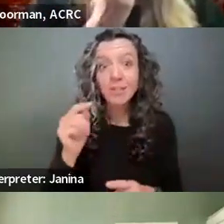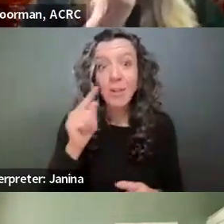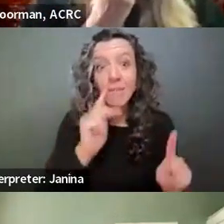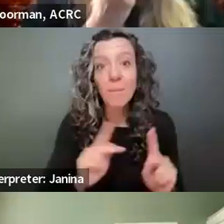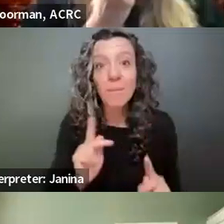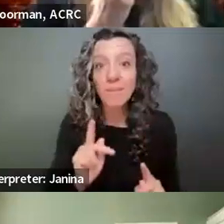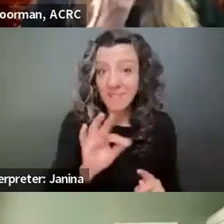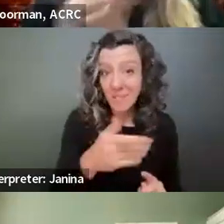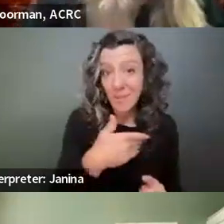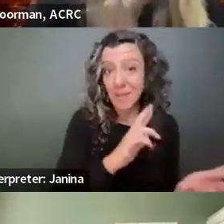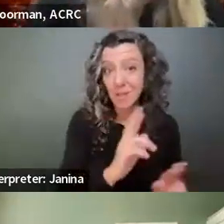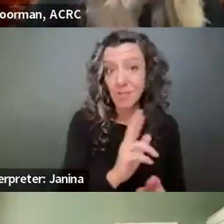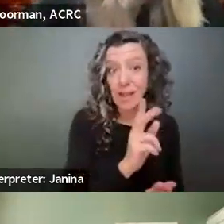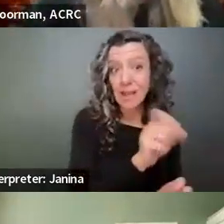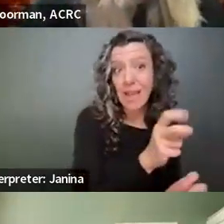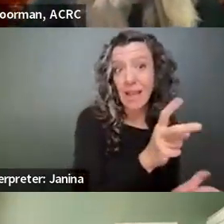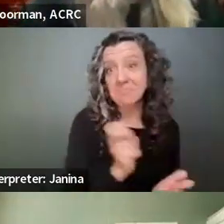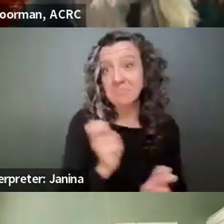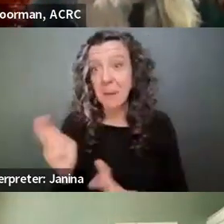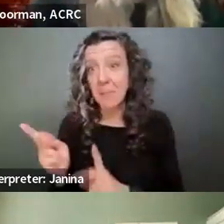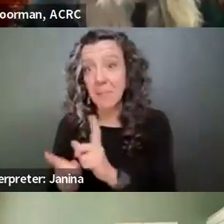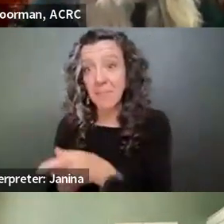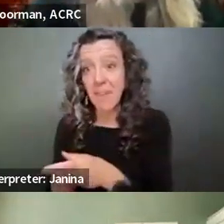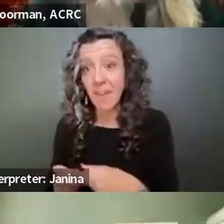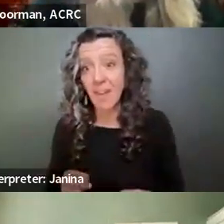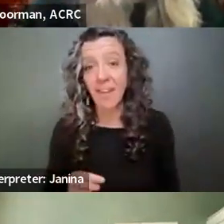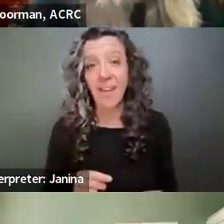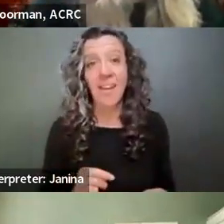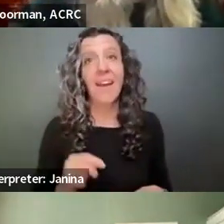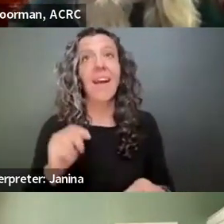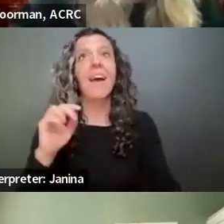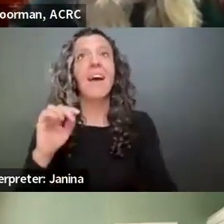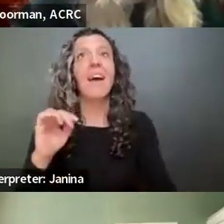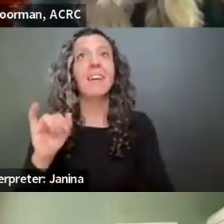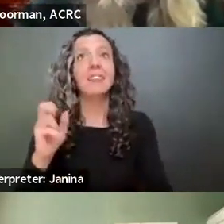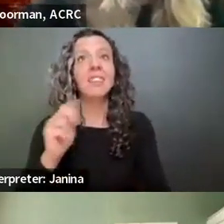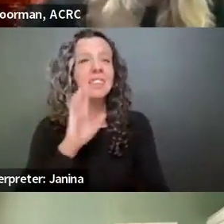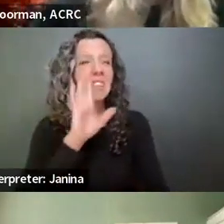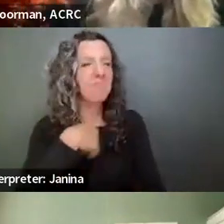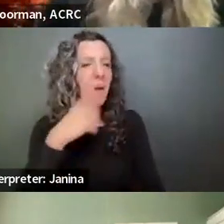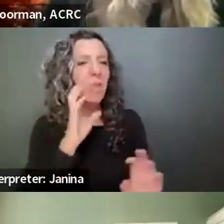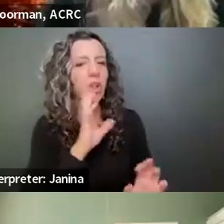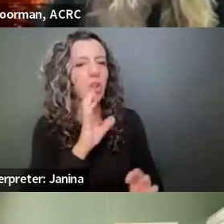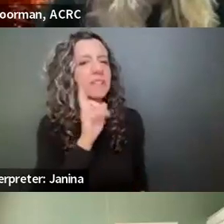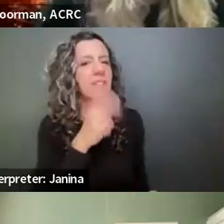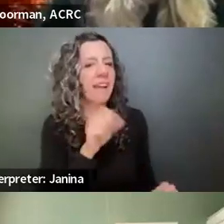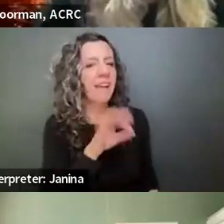if you happen to have a link for that. Yeah, I'll go ahead and take a look and see if I can find it. Okay, that'll be great, right? Because